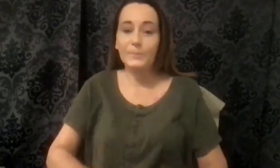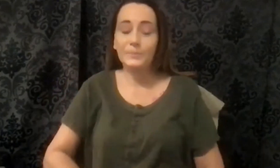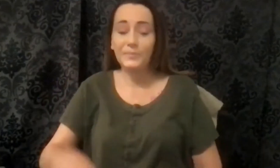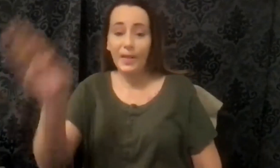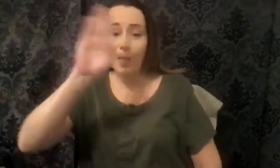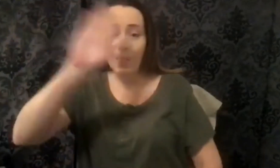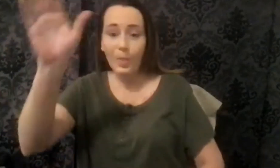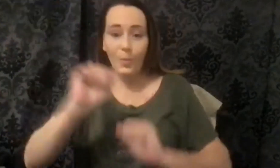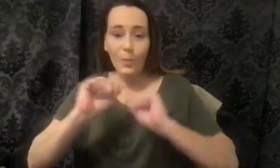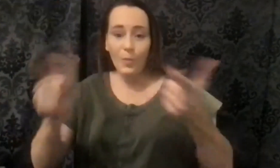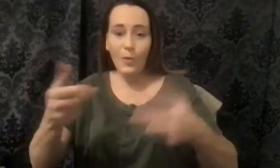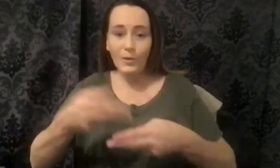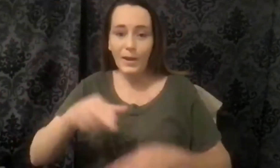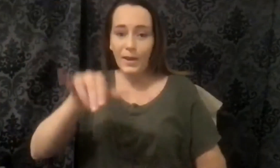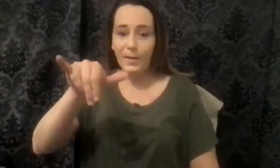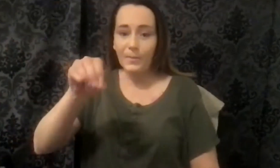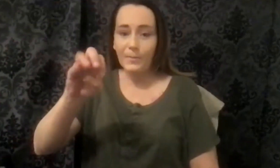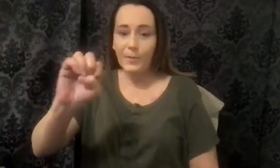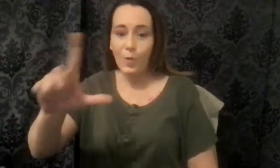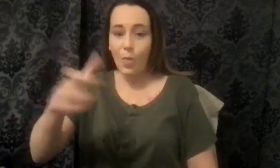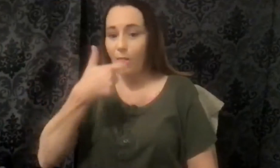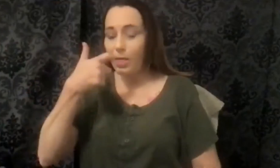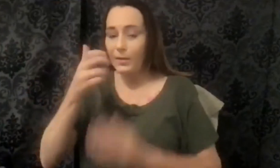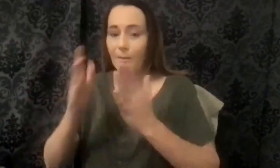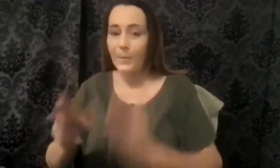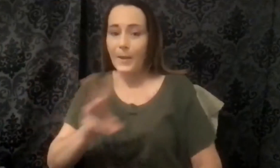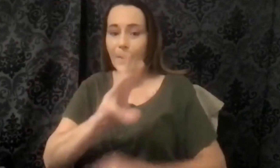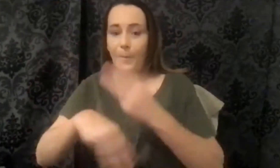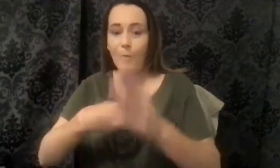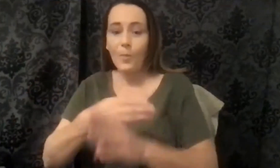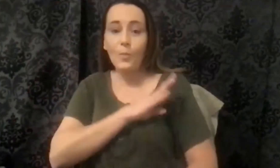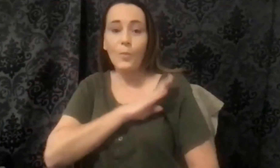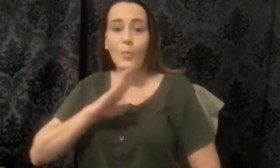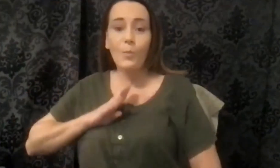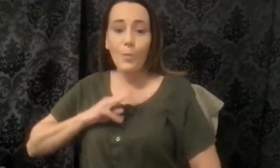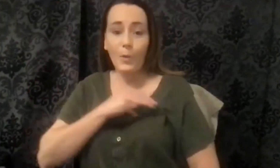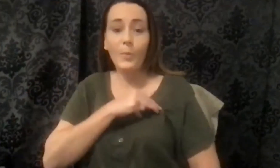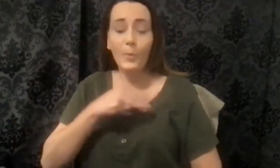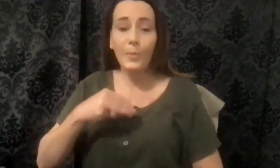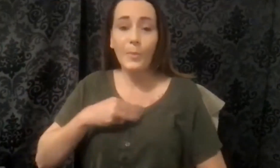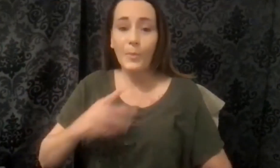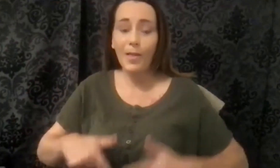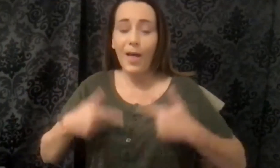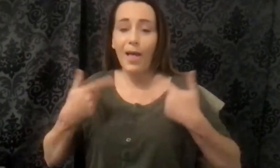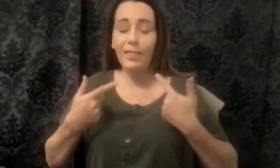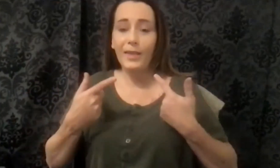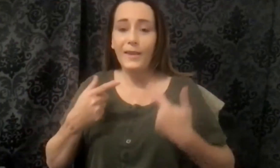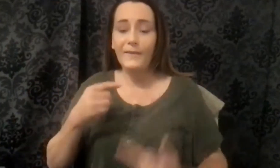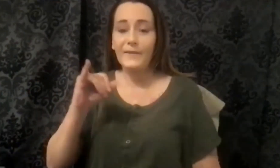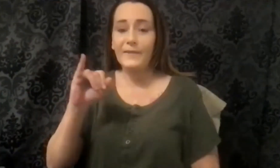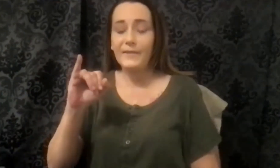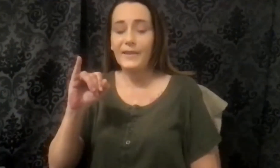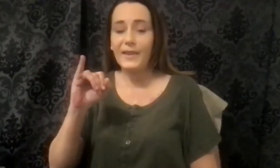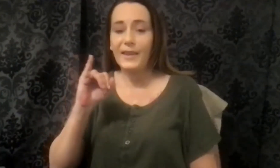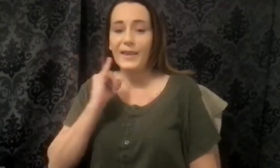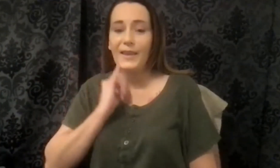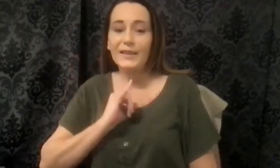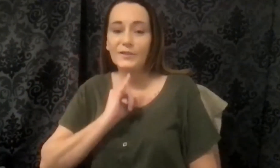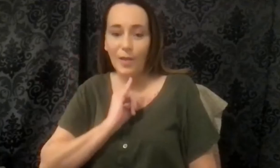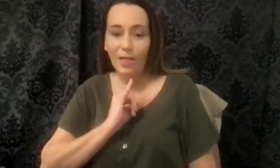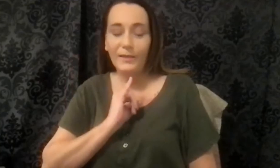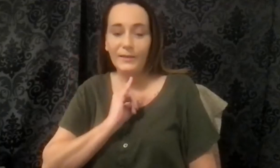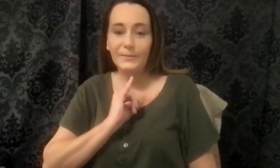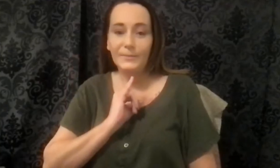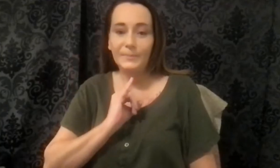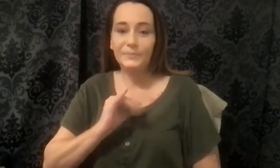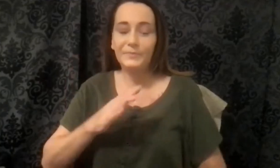name is Yoel. I'm an addict. I'm a World Board member, and I live in Israel. I'm delighted